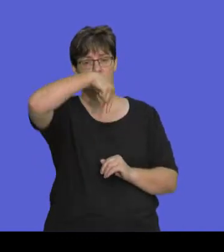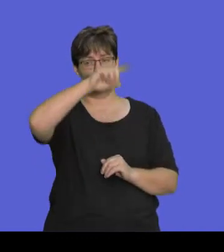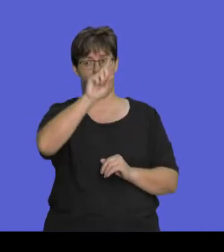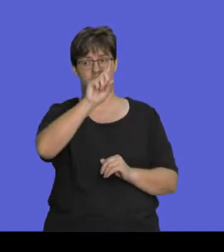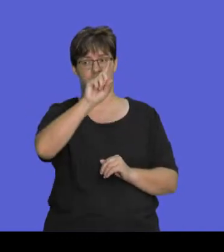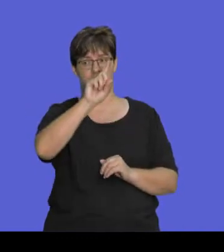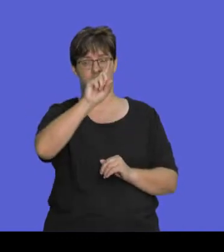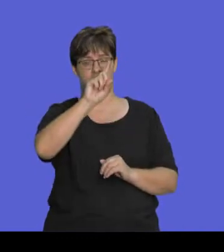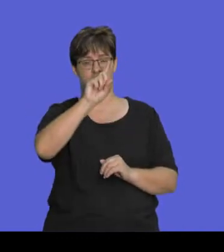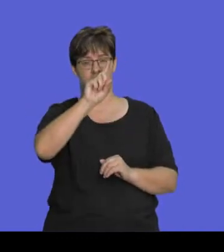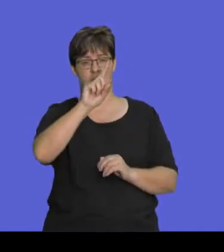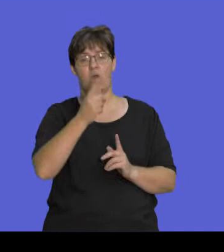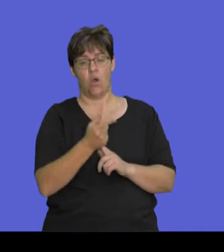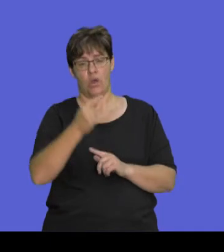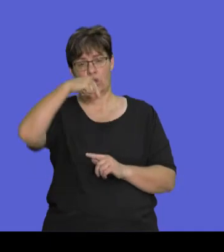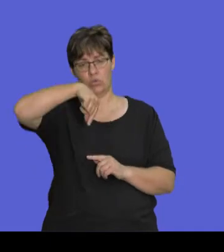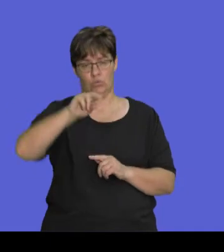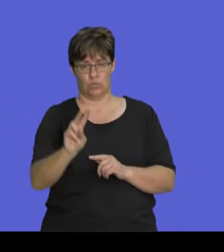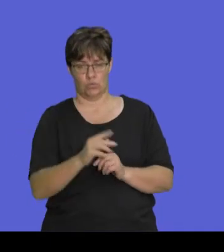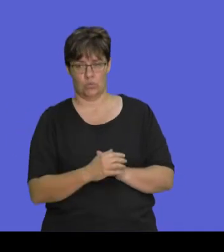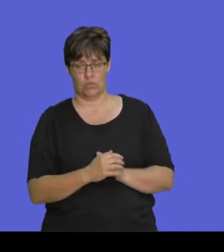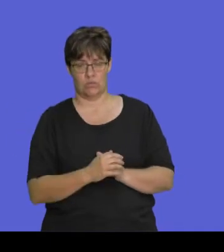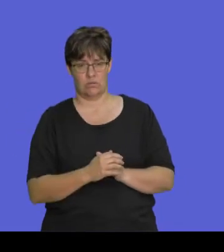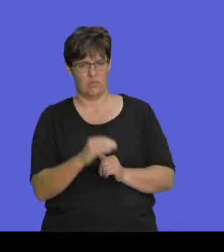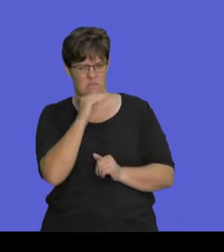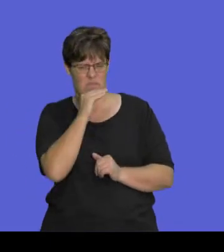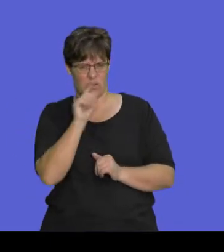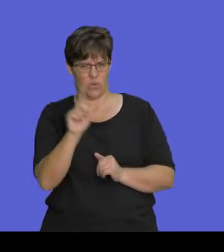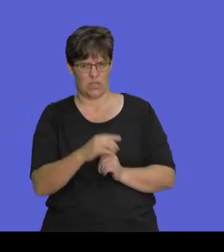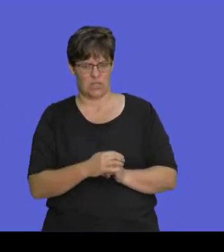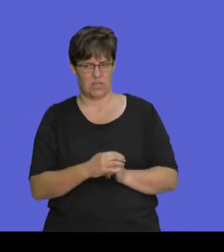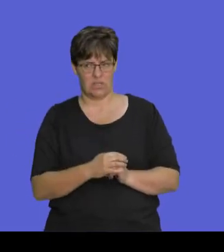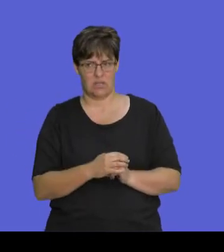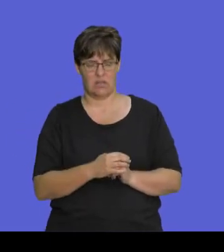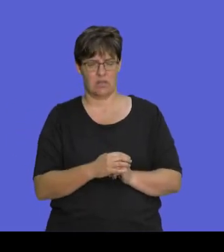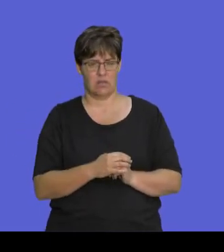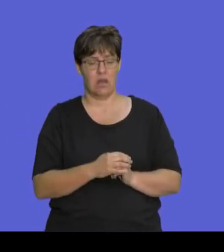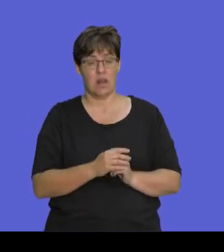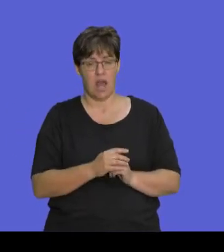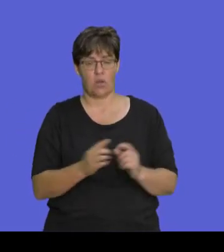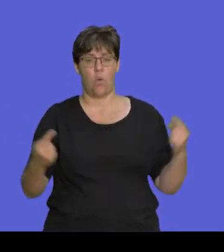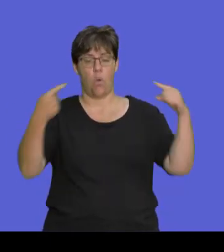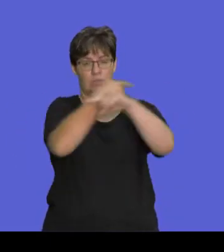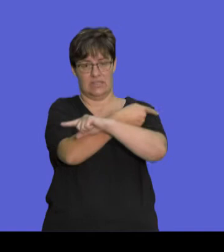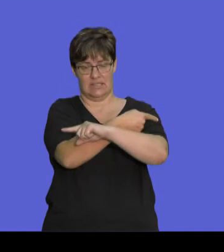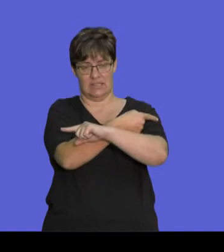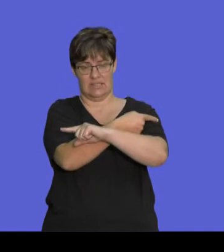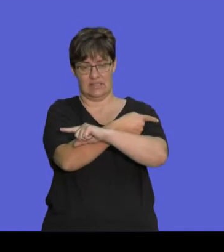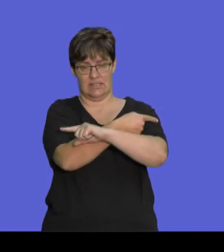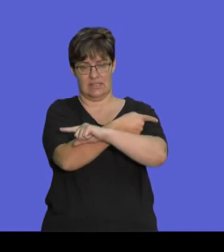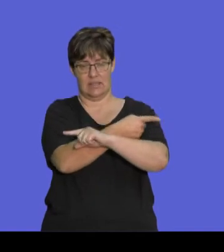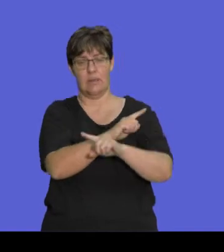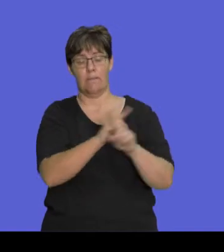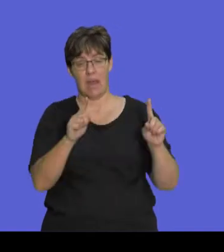right? What does that mean? The direction is opposite, yet the magnitude of the forces are